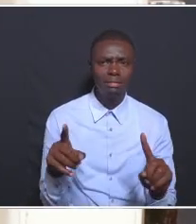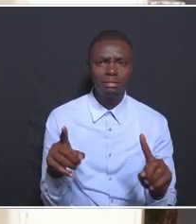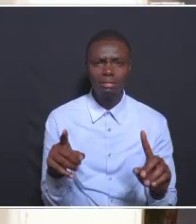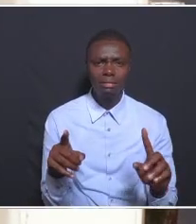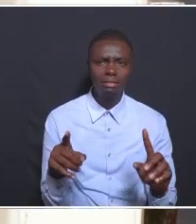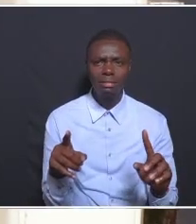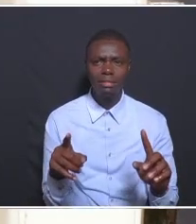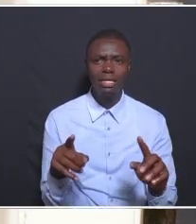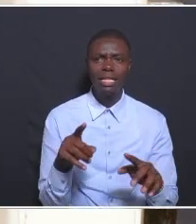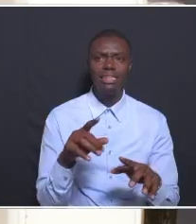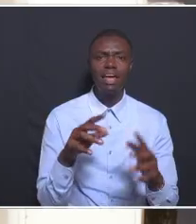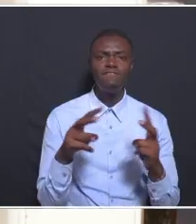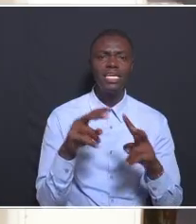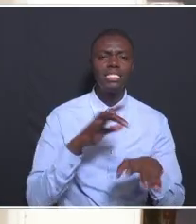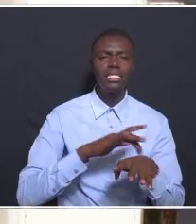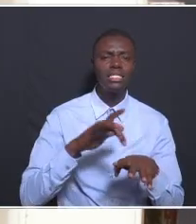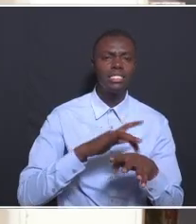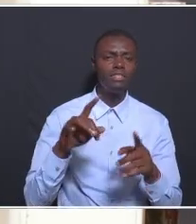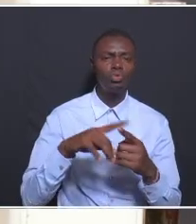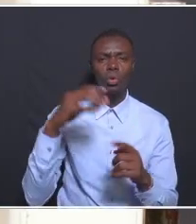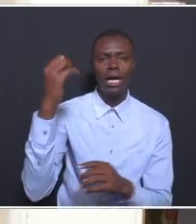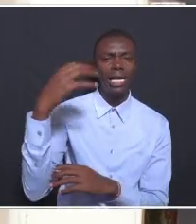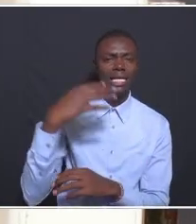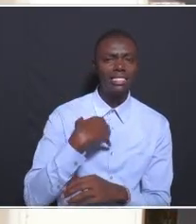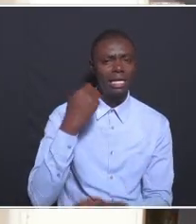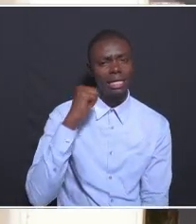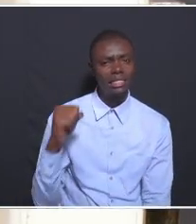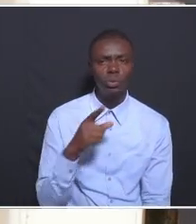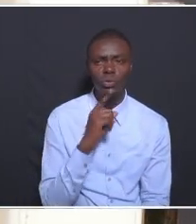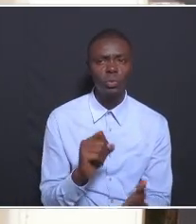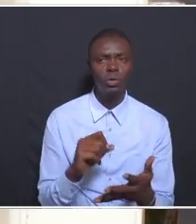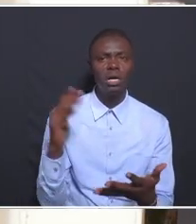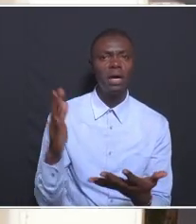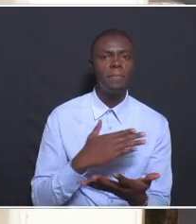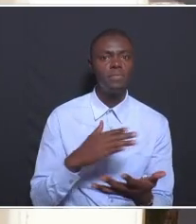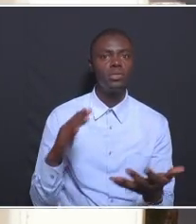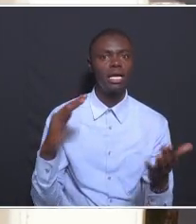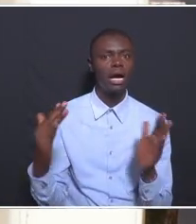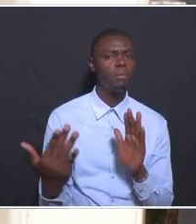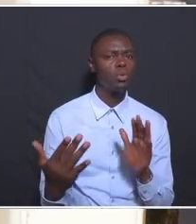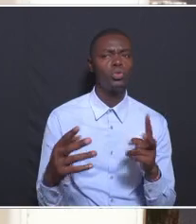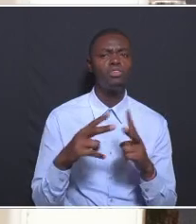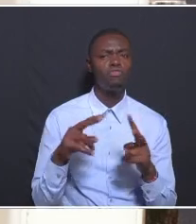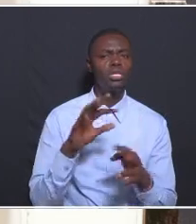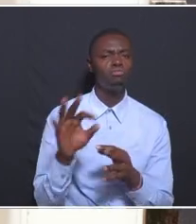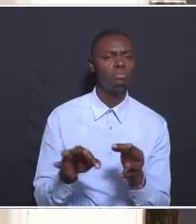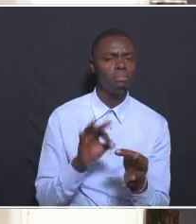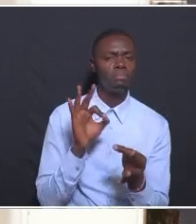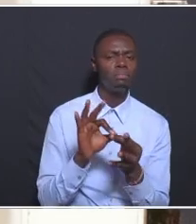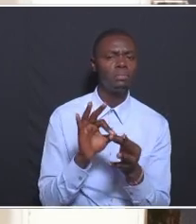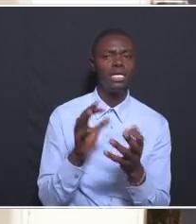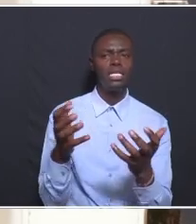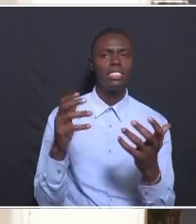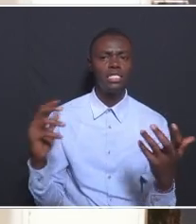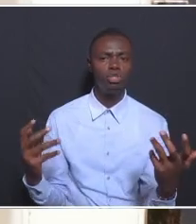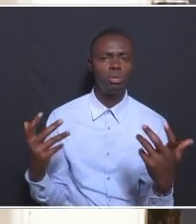of sensitive to sound. So the music approach was very specific, and we had to be